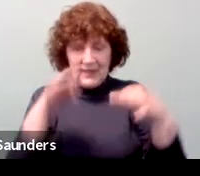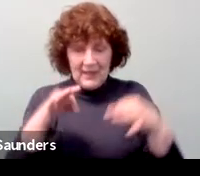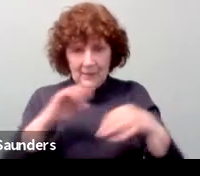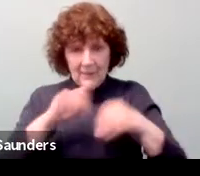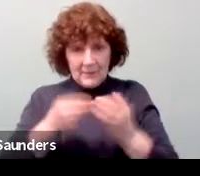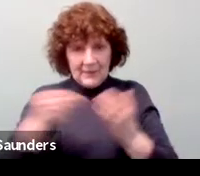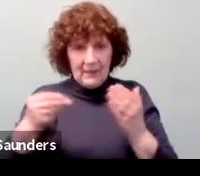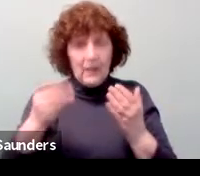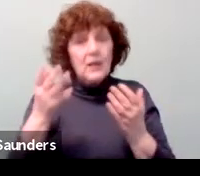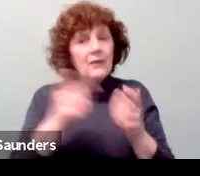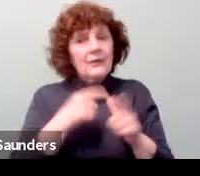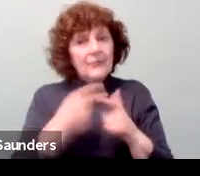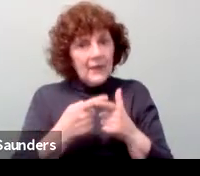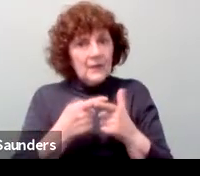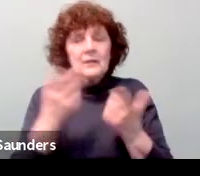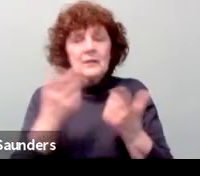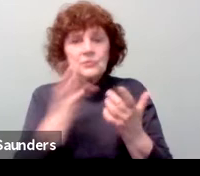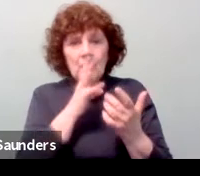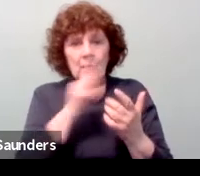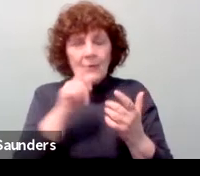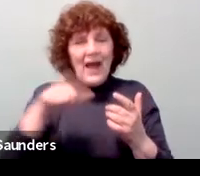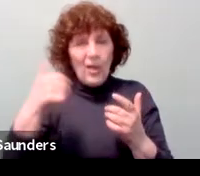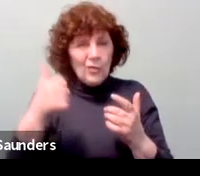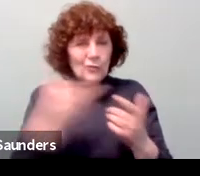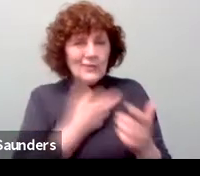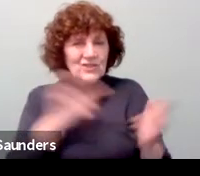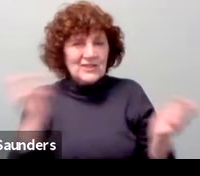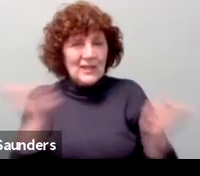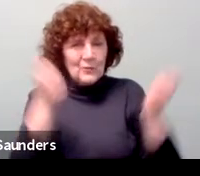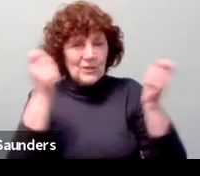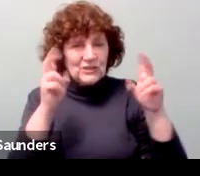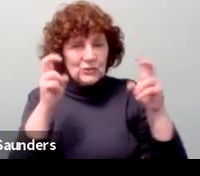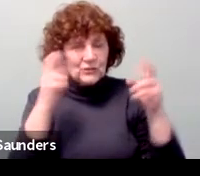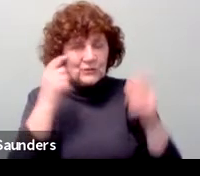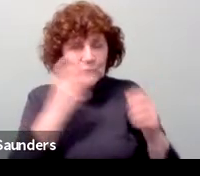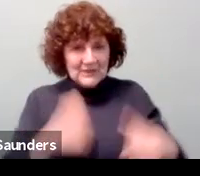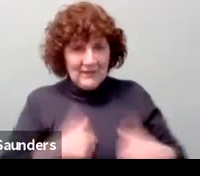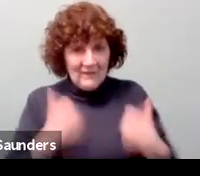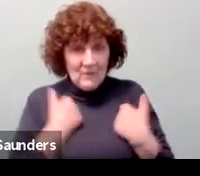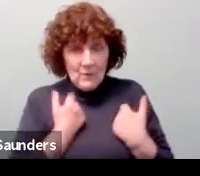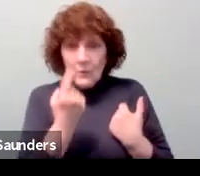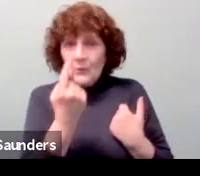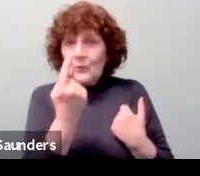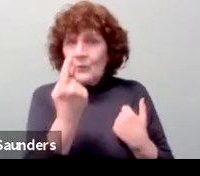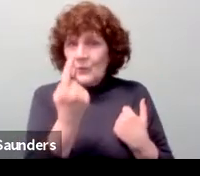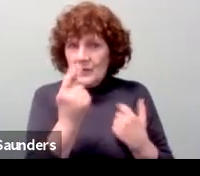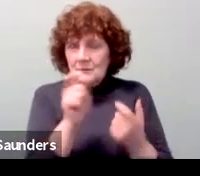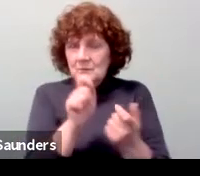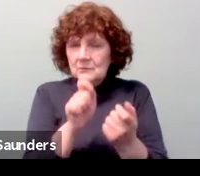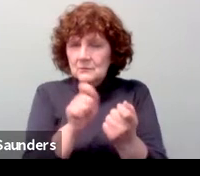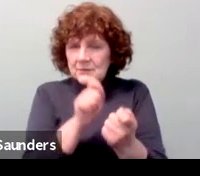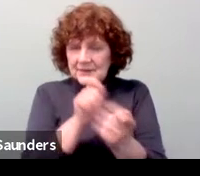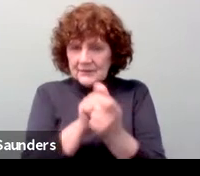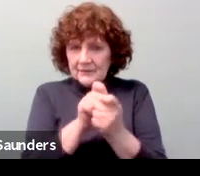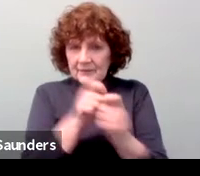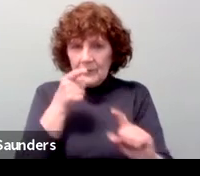other liturgical issues in Jewish life. And one of the particular points that